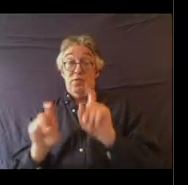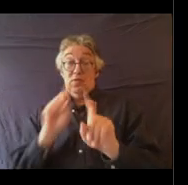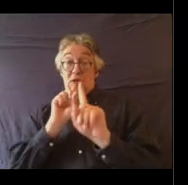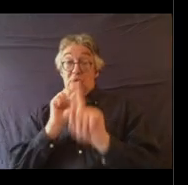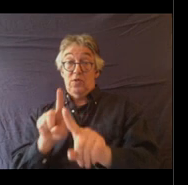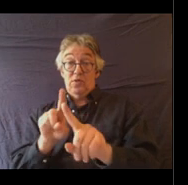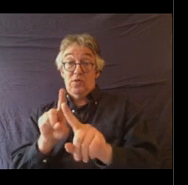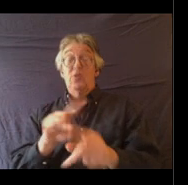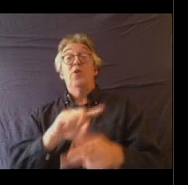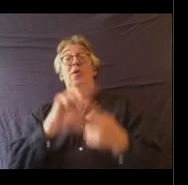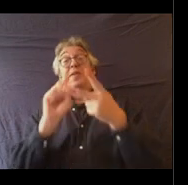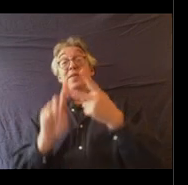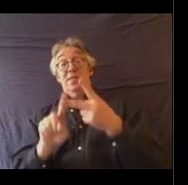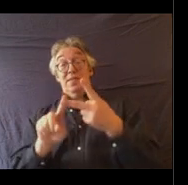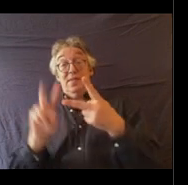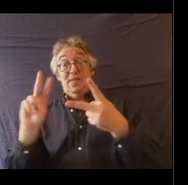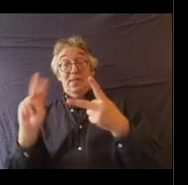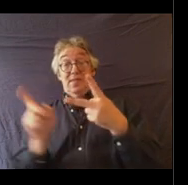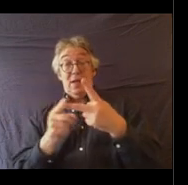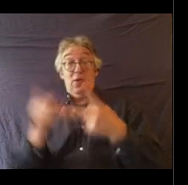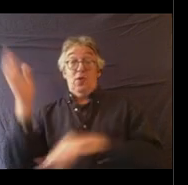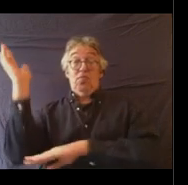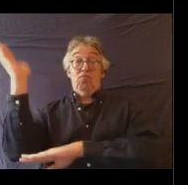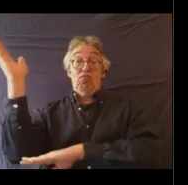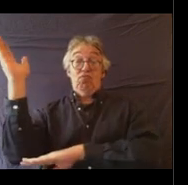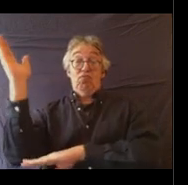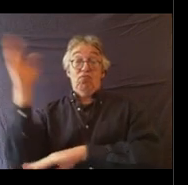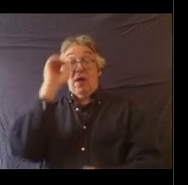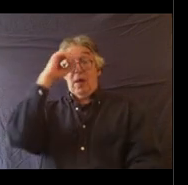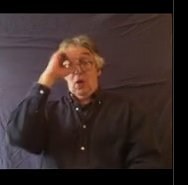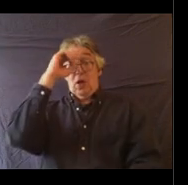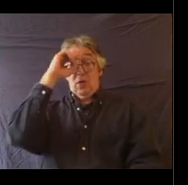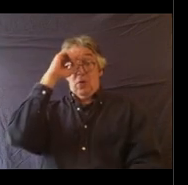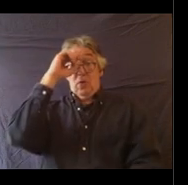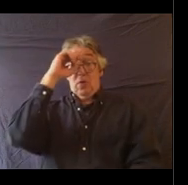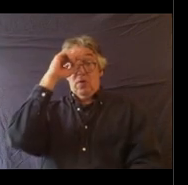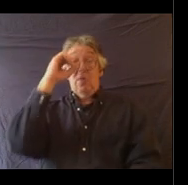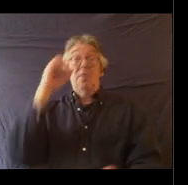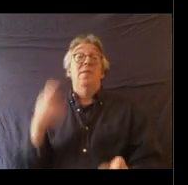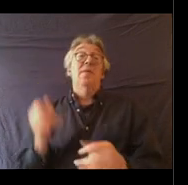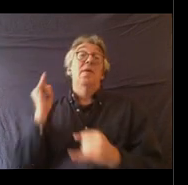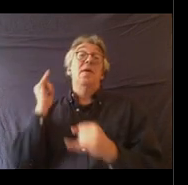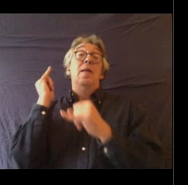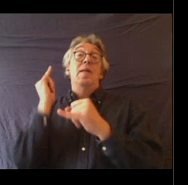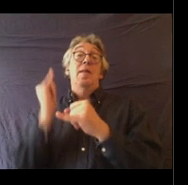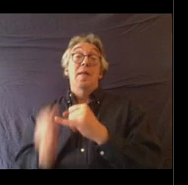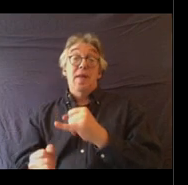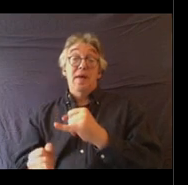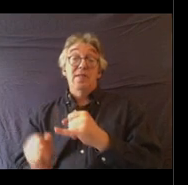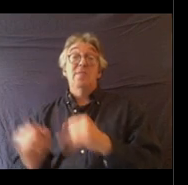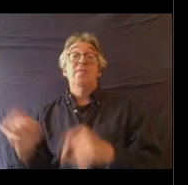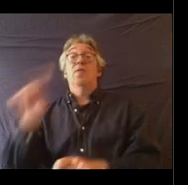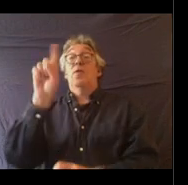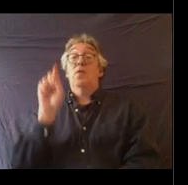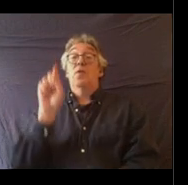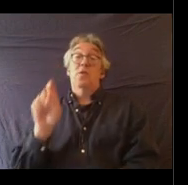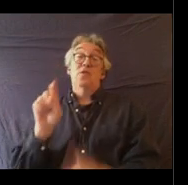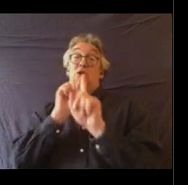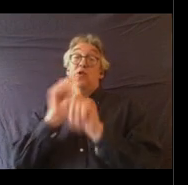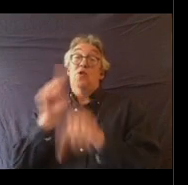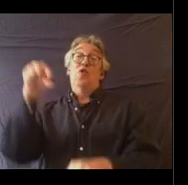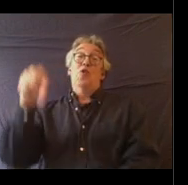Alejandro about accessibility of audiovisual media. And in the end, we will have questions and answers again. I